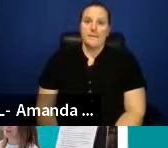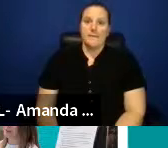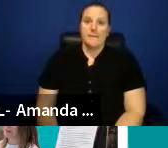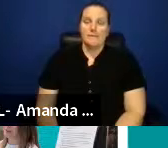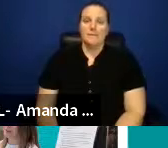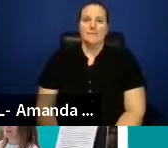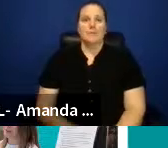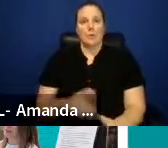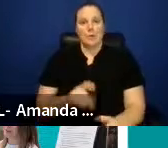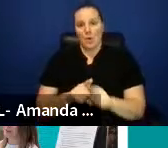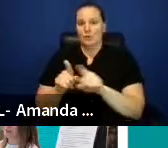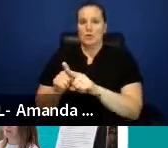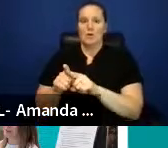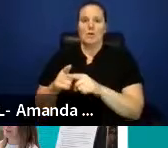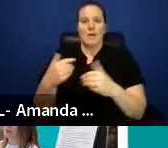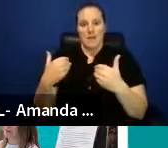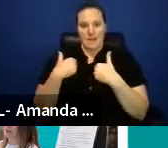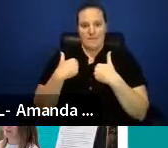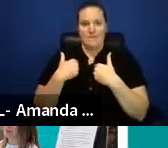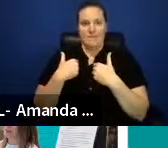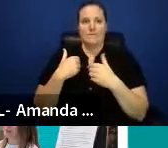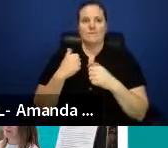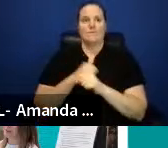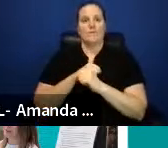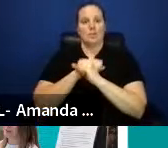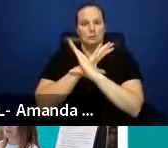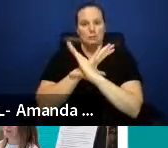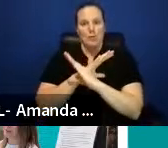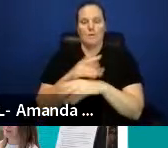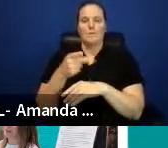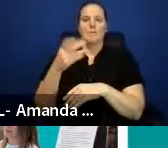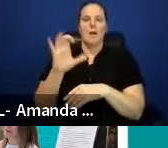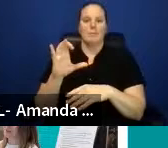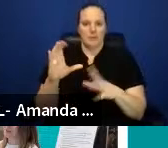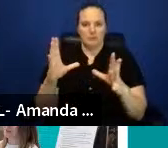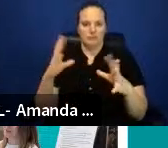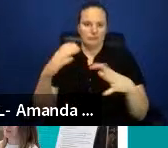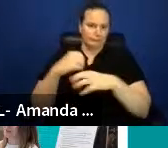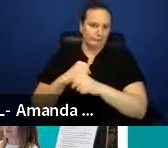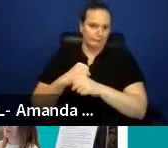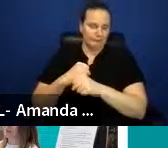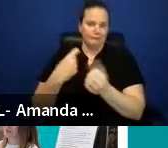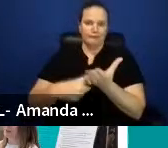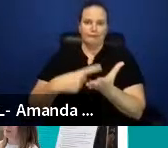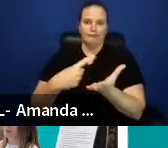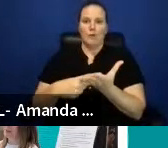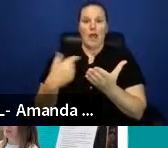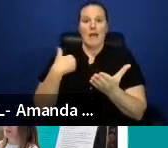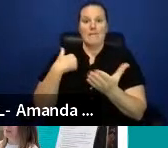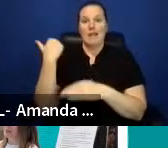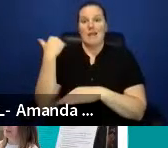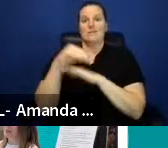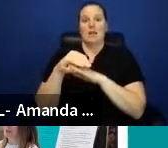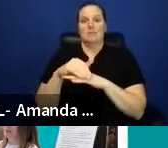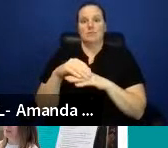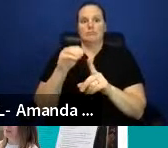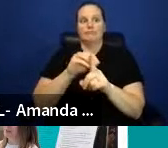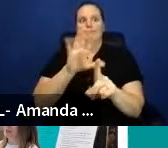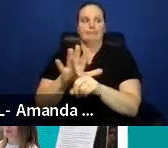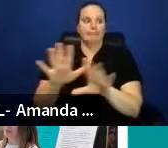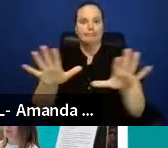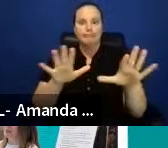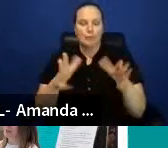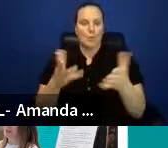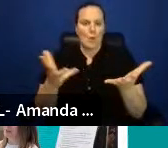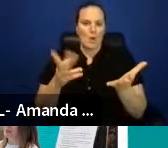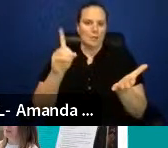are having virtual public briefings. We held one last night to get folks oriented to what this document